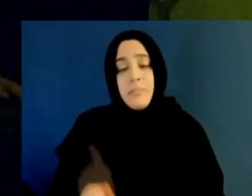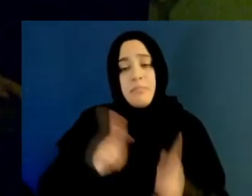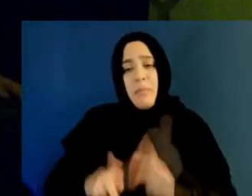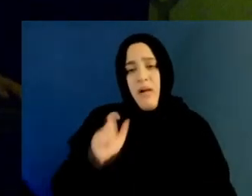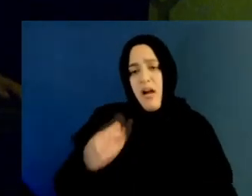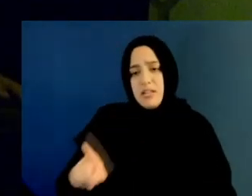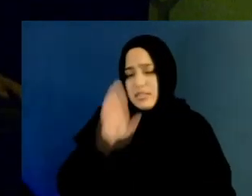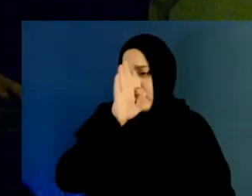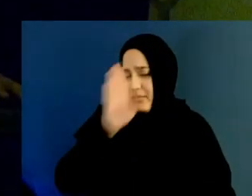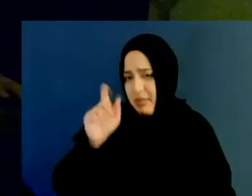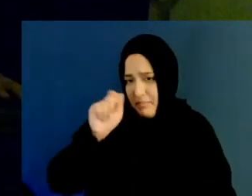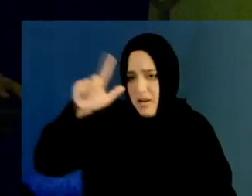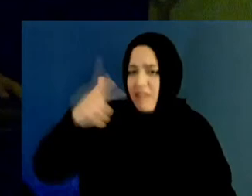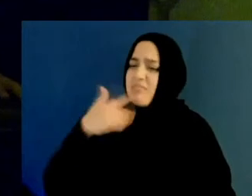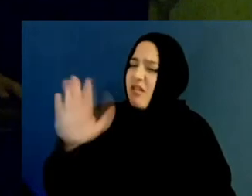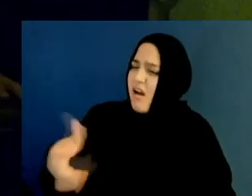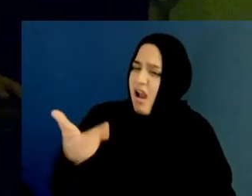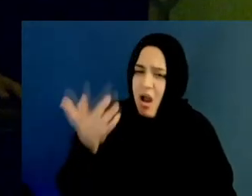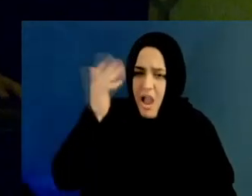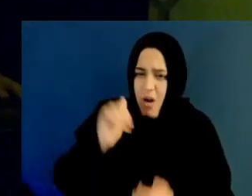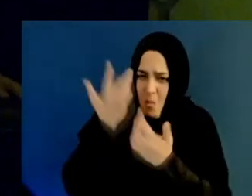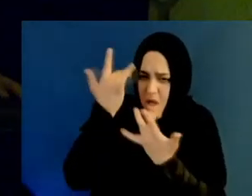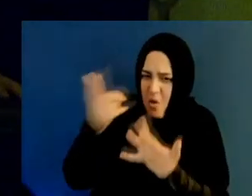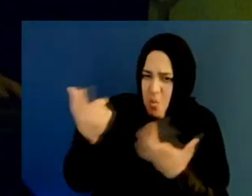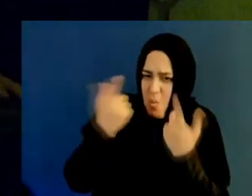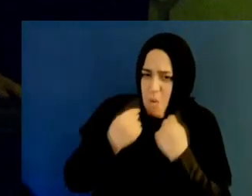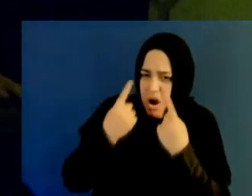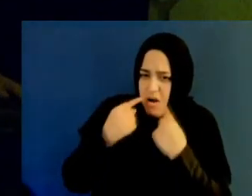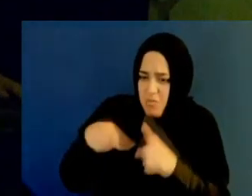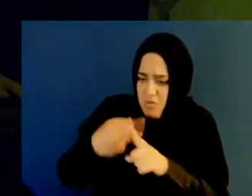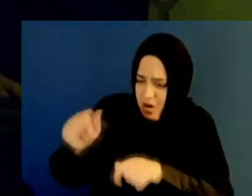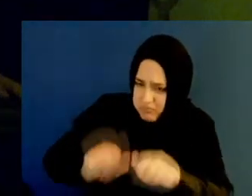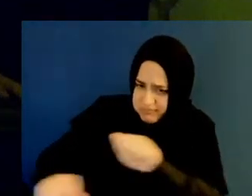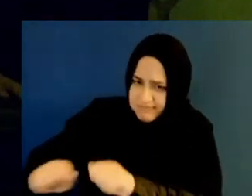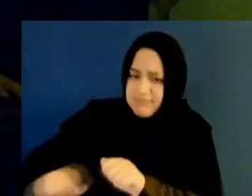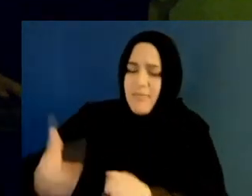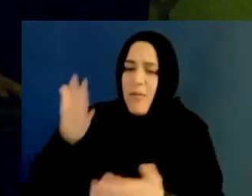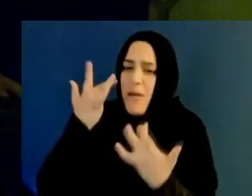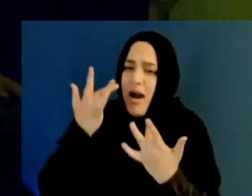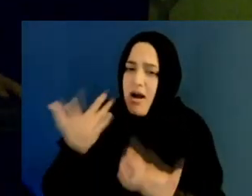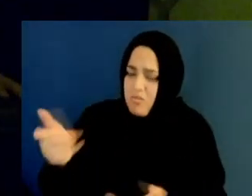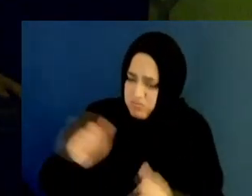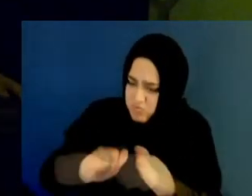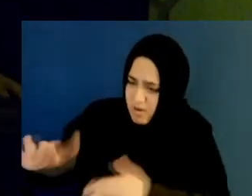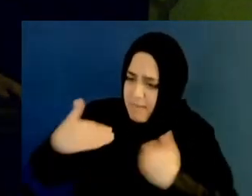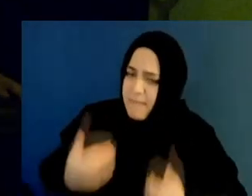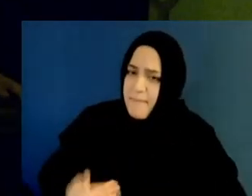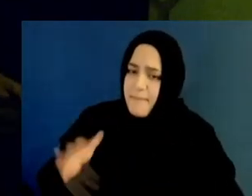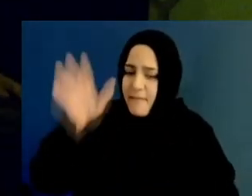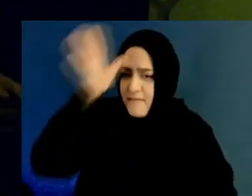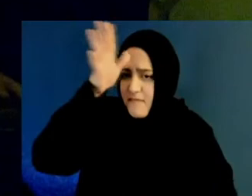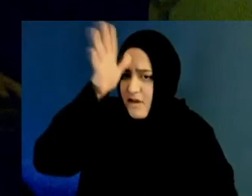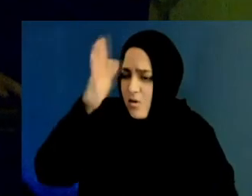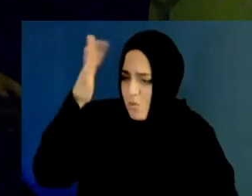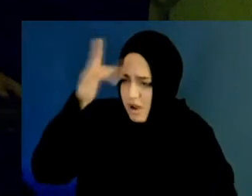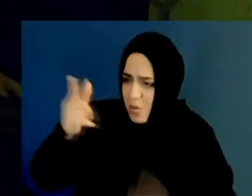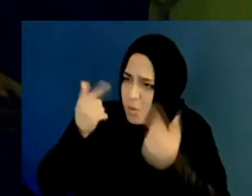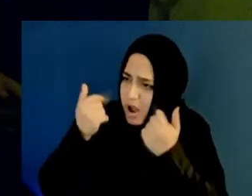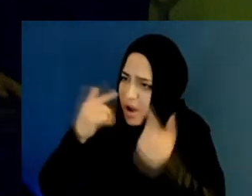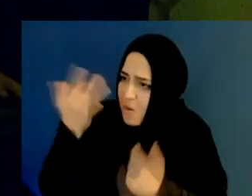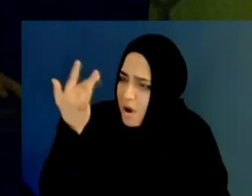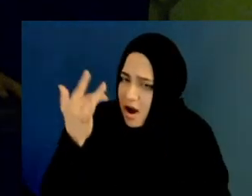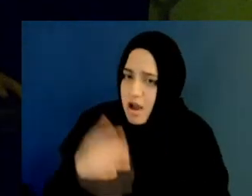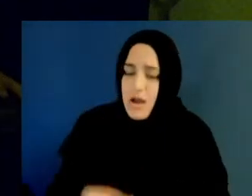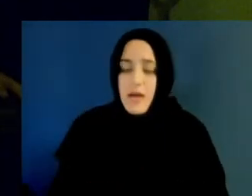of your father? Imam al-Bakir says, when I was giving ghusl to my father, I saw the